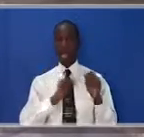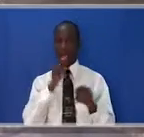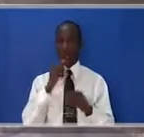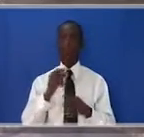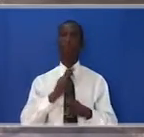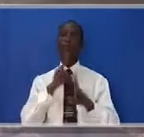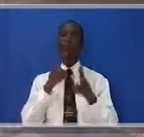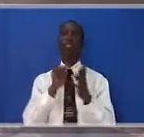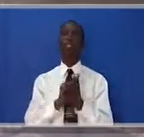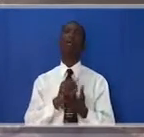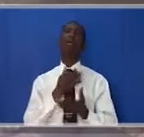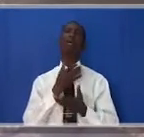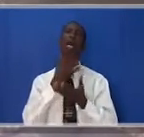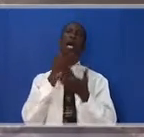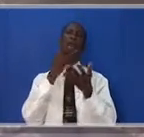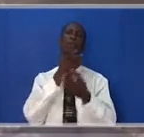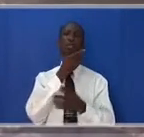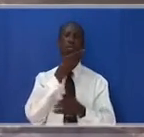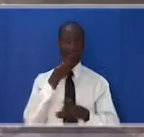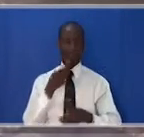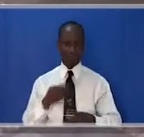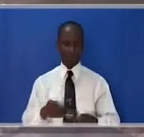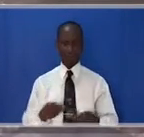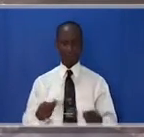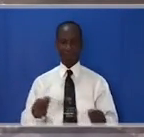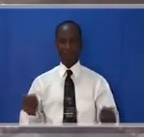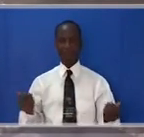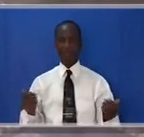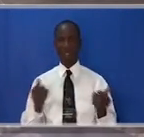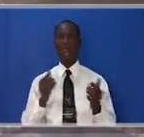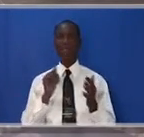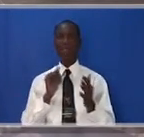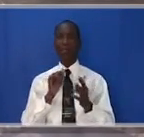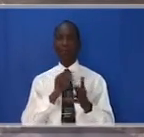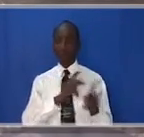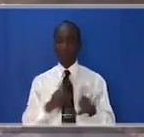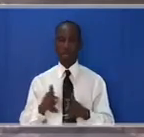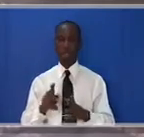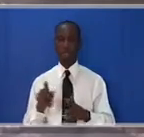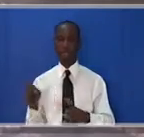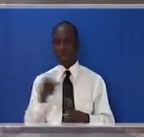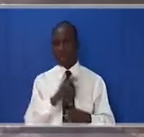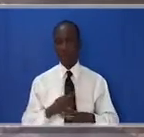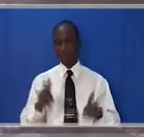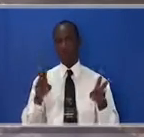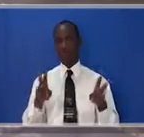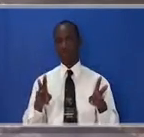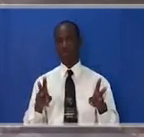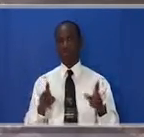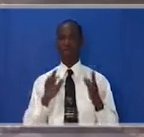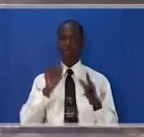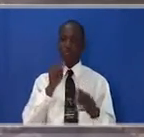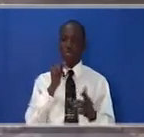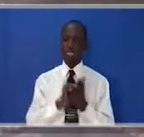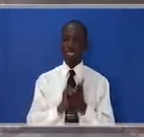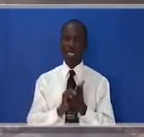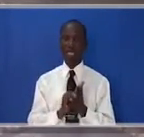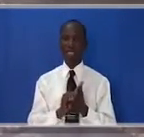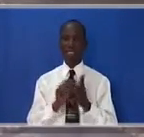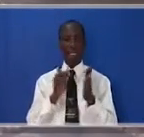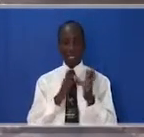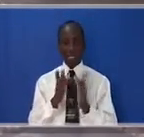no so. Ah, or can say, do you didn't cheer by only Jesus Christ or no? Or so pa, no, no, Yohani